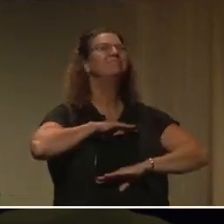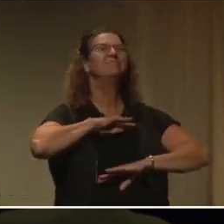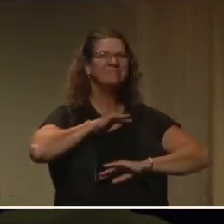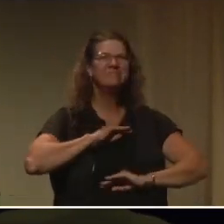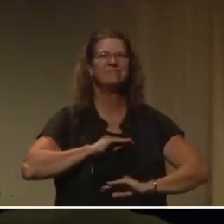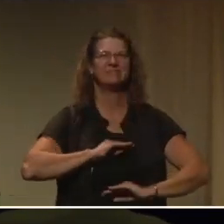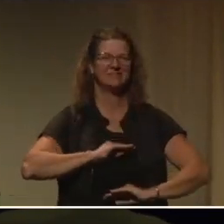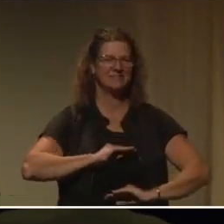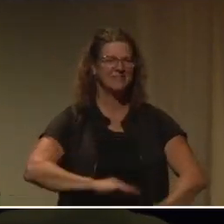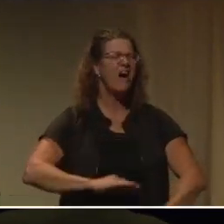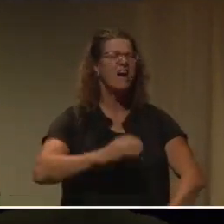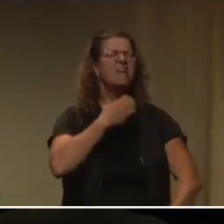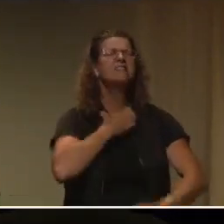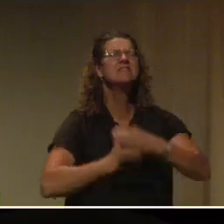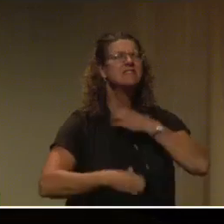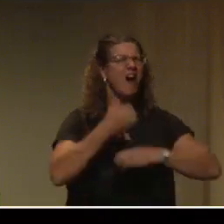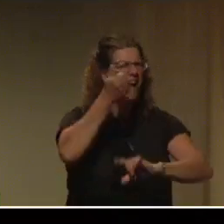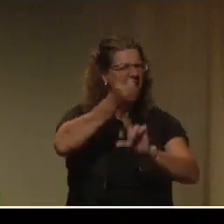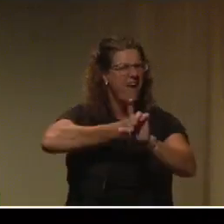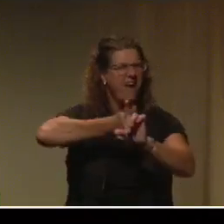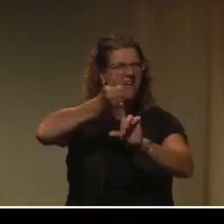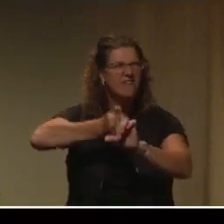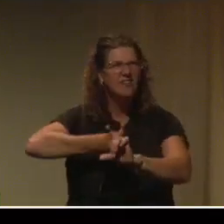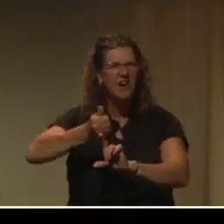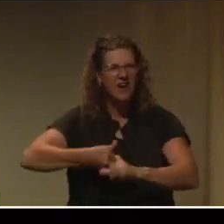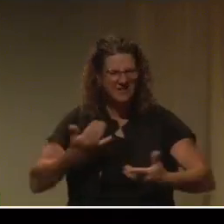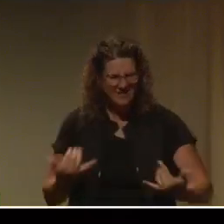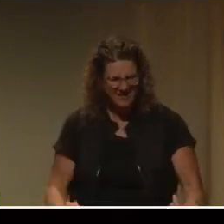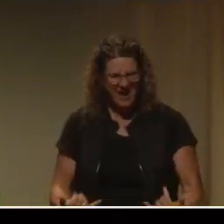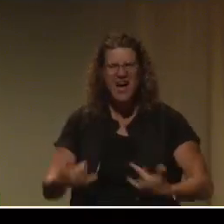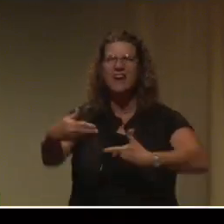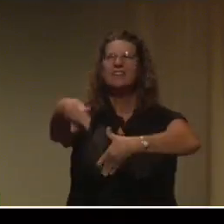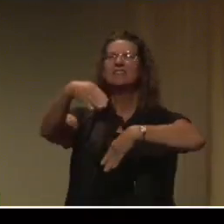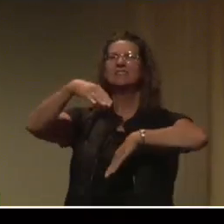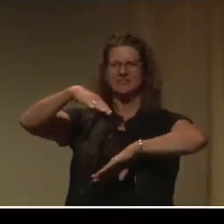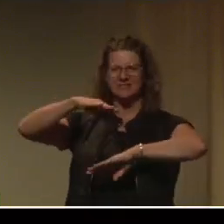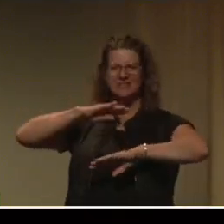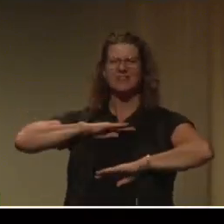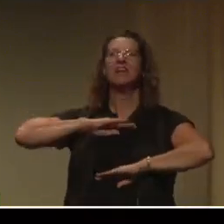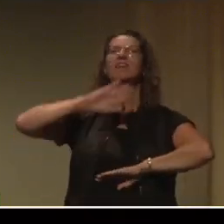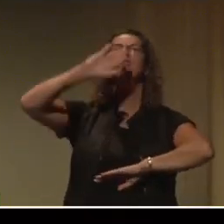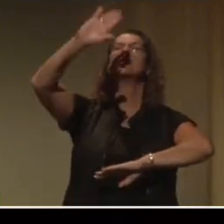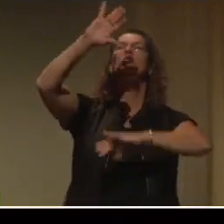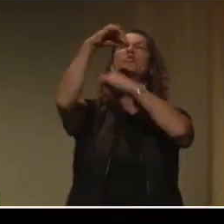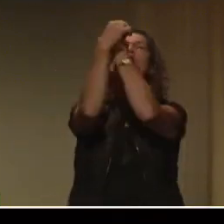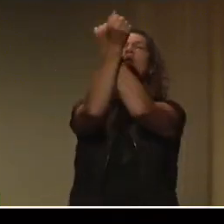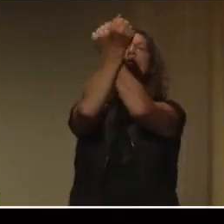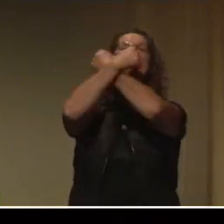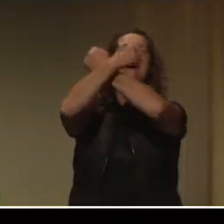And every desire is now satisfied.